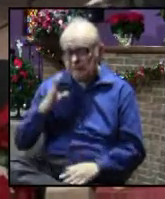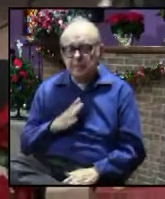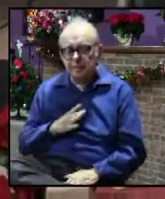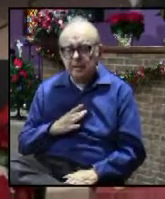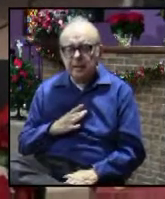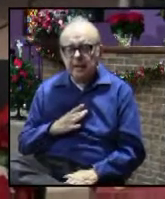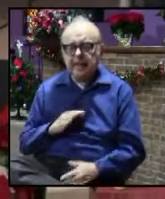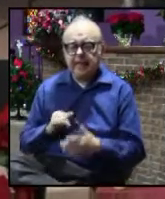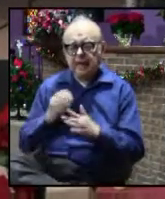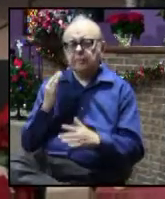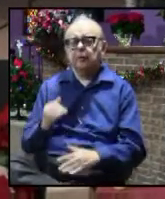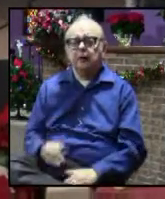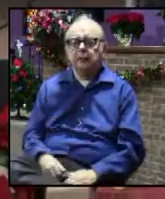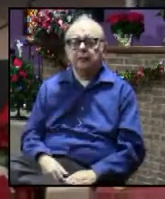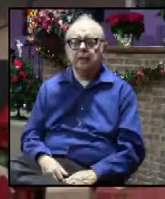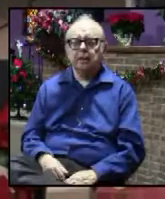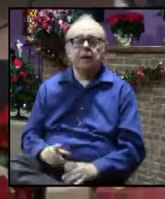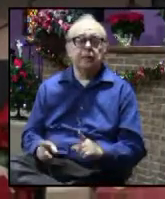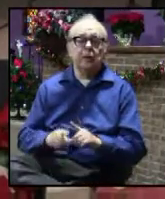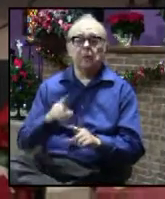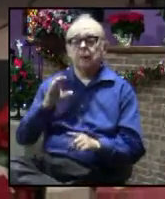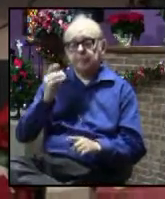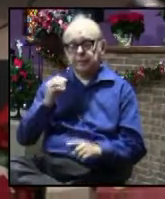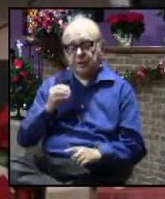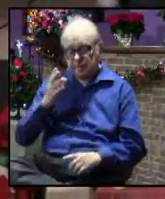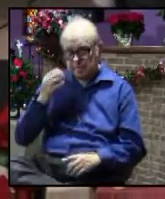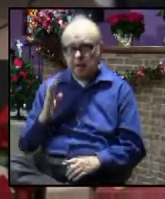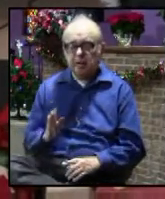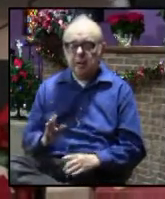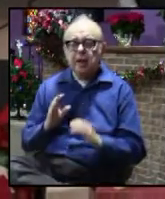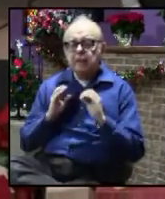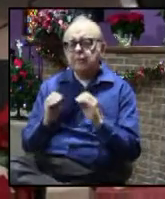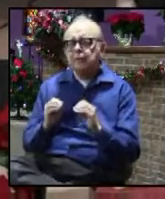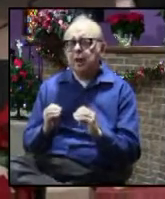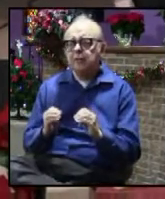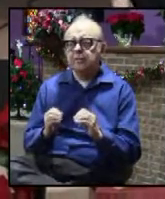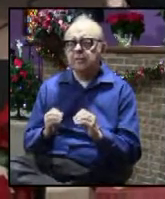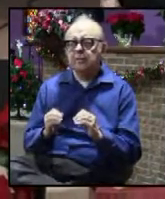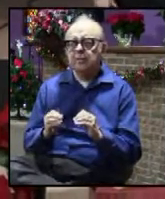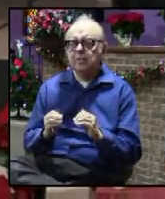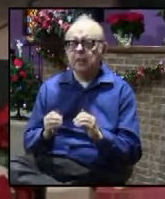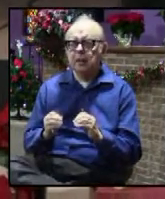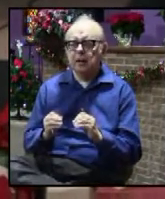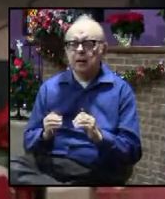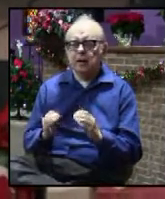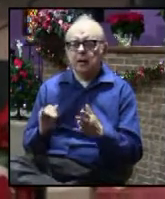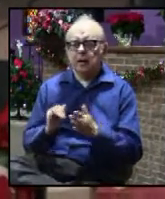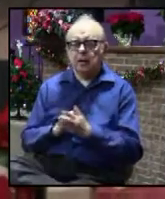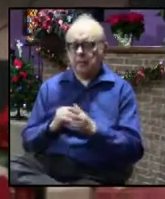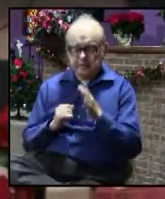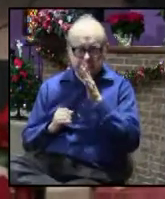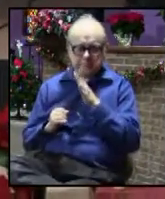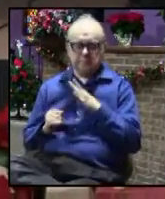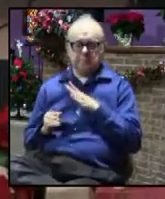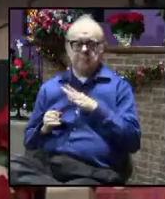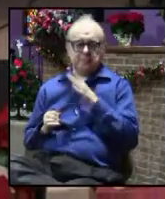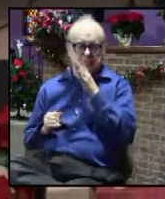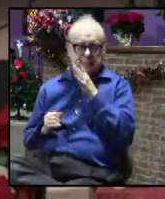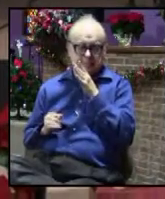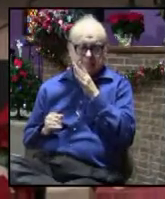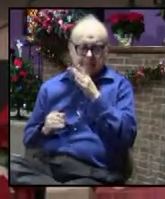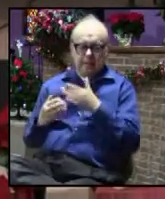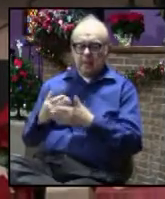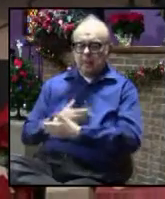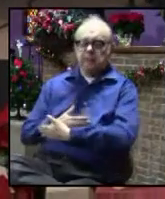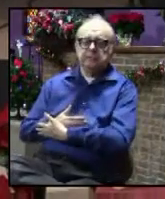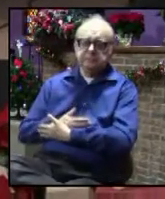as well as 100% God. Amen. But He was being taught. And that mother was holding that newborn